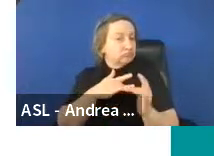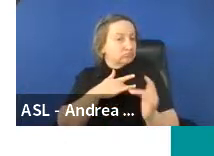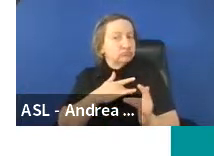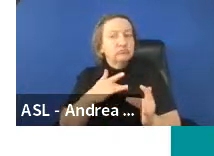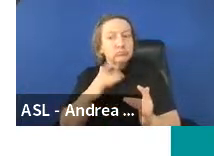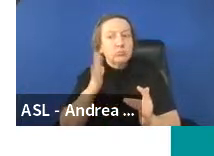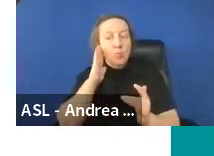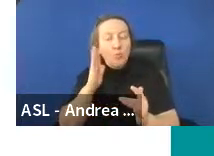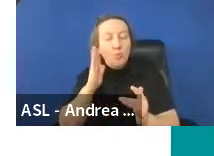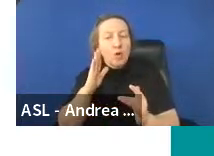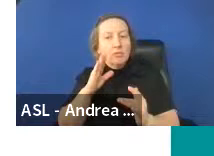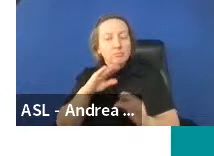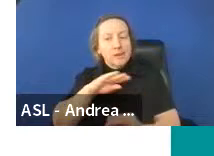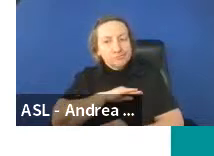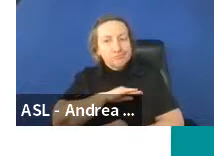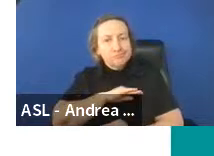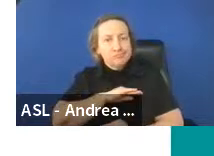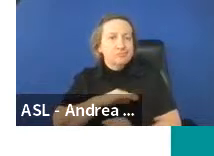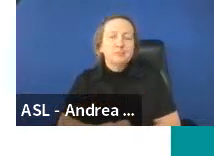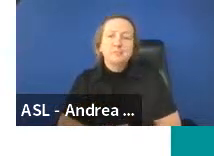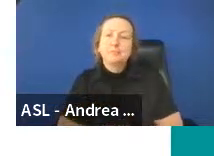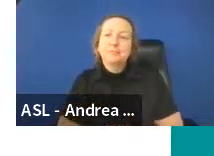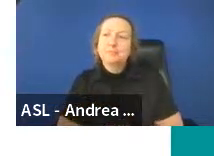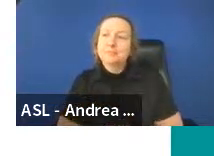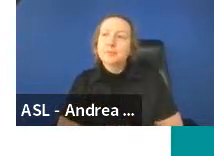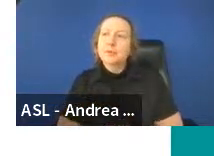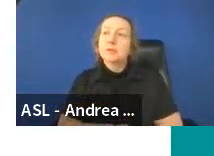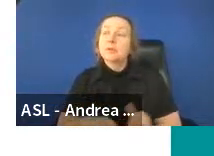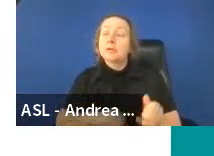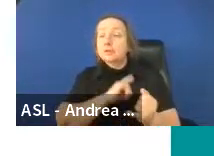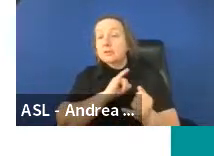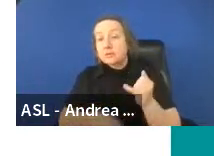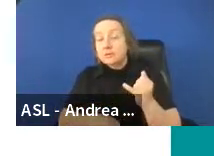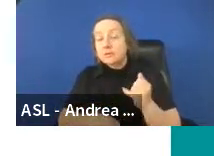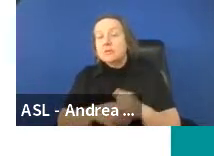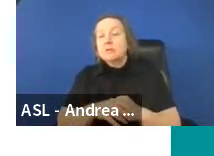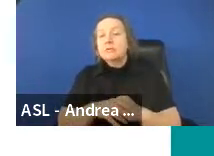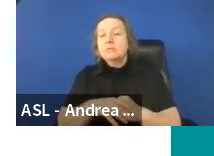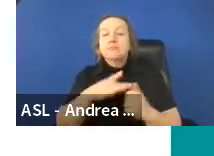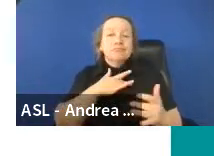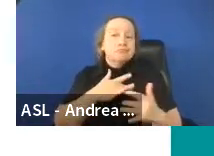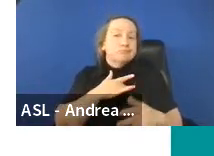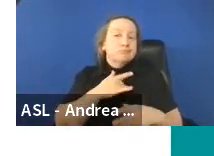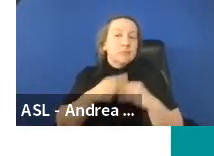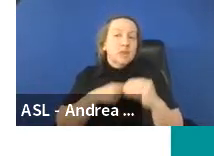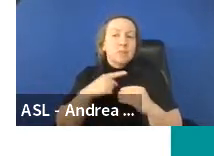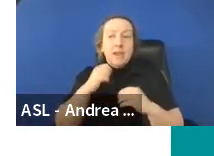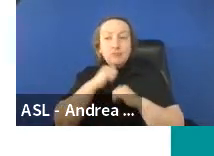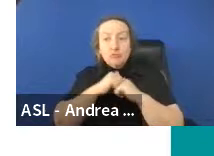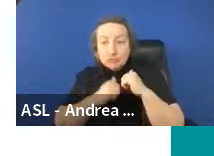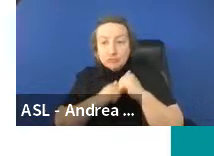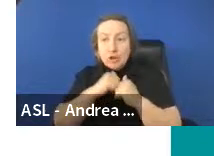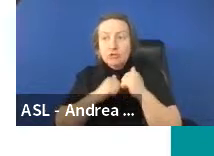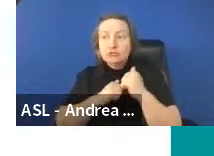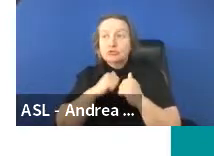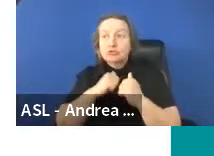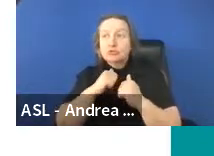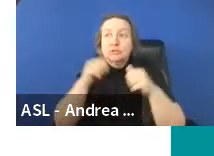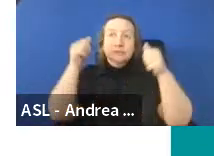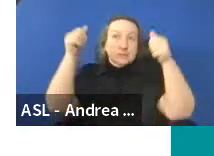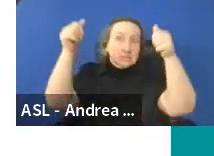were heard and addressed. And then lastly, there was concern around construction, signage,